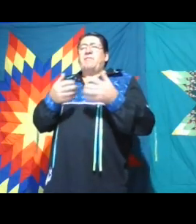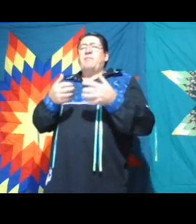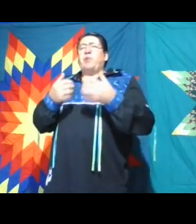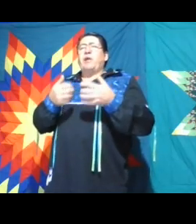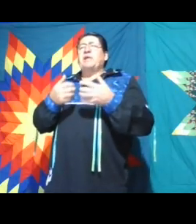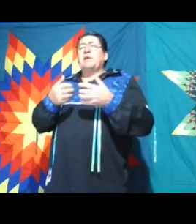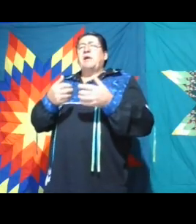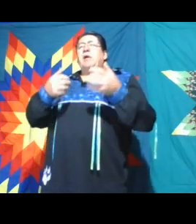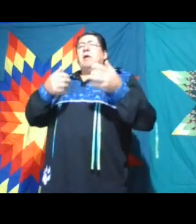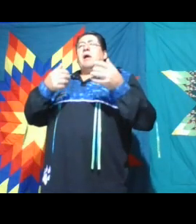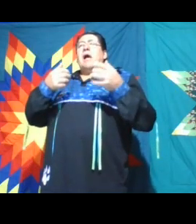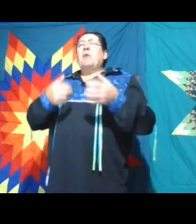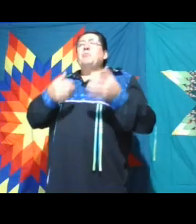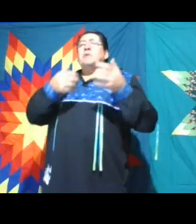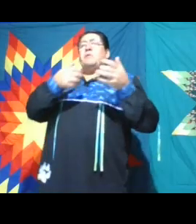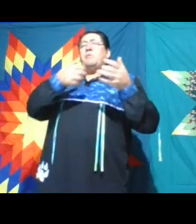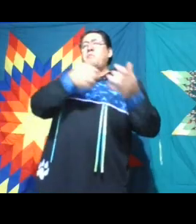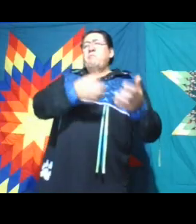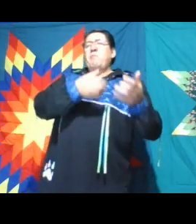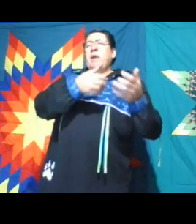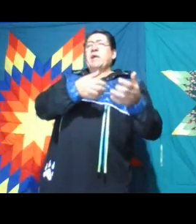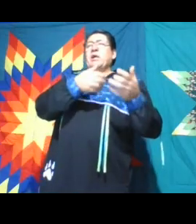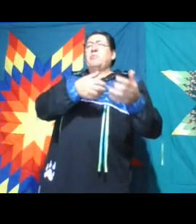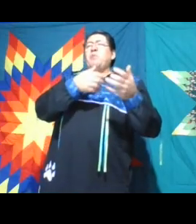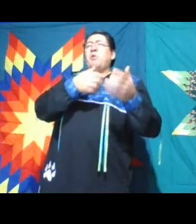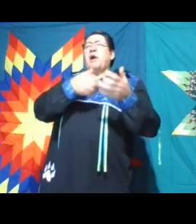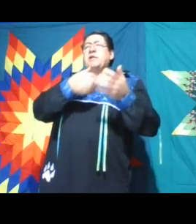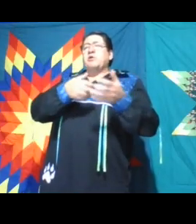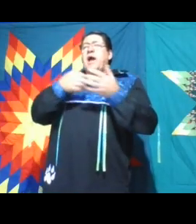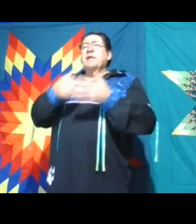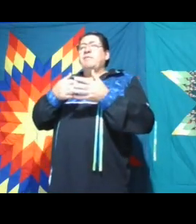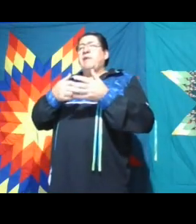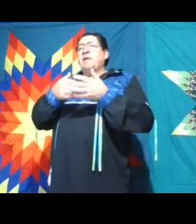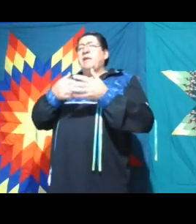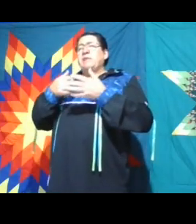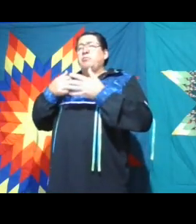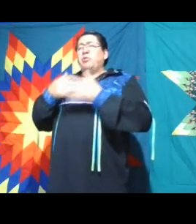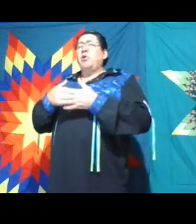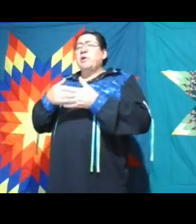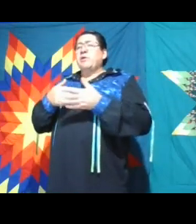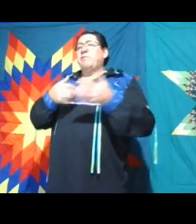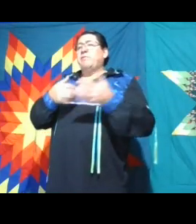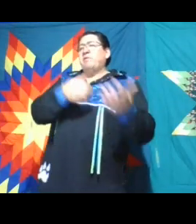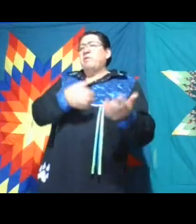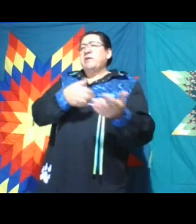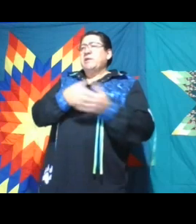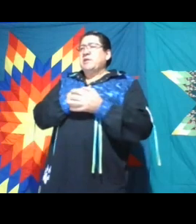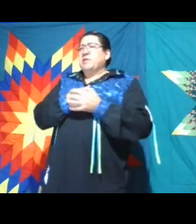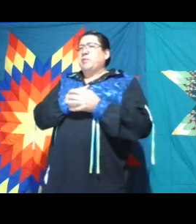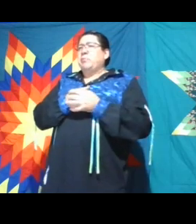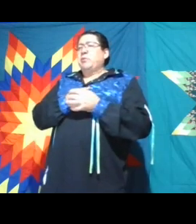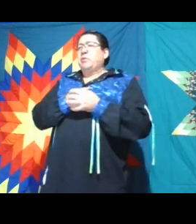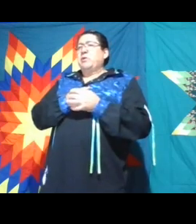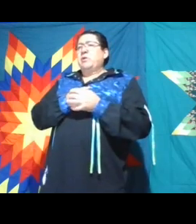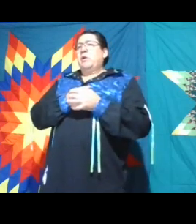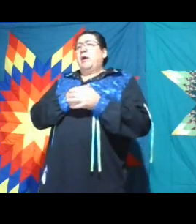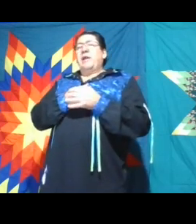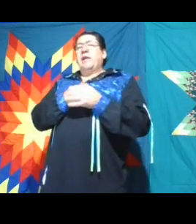you have in place helps make you more attractive as an employer for Indigenous